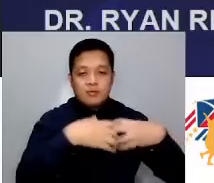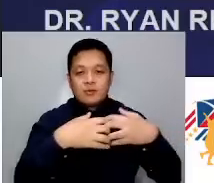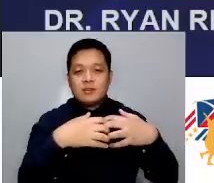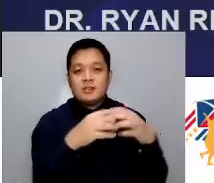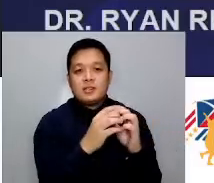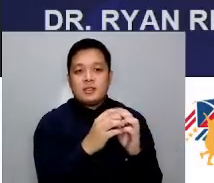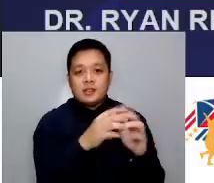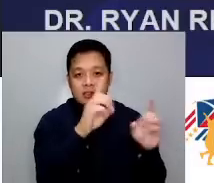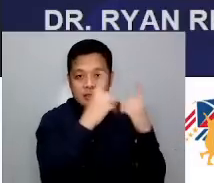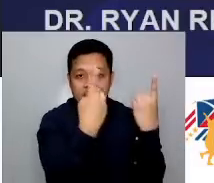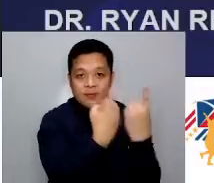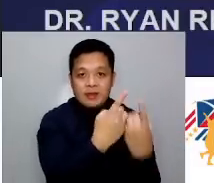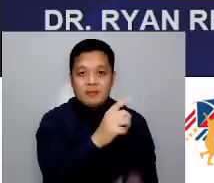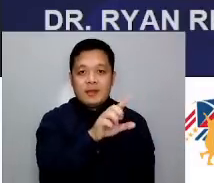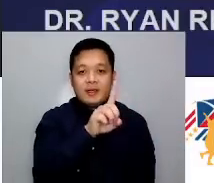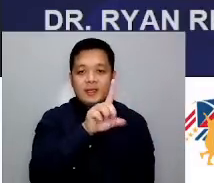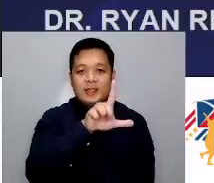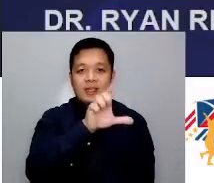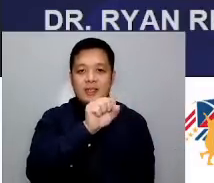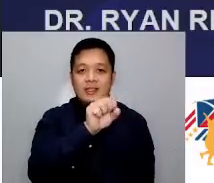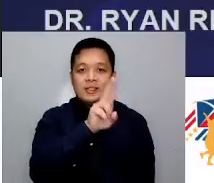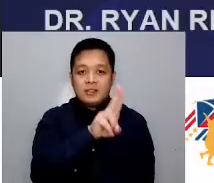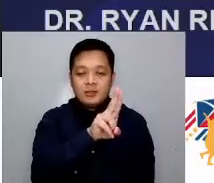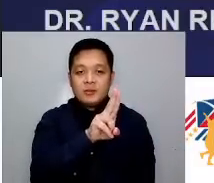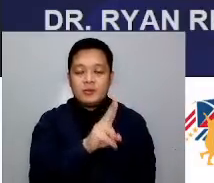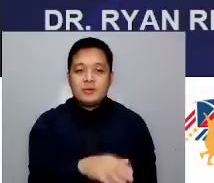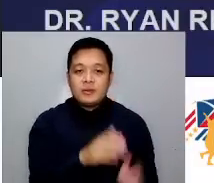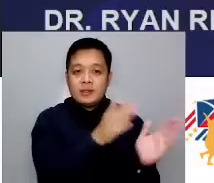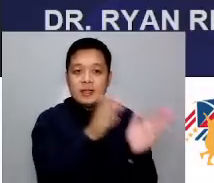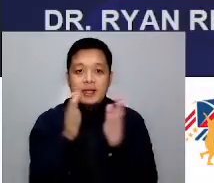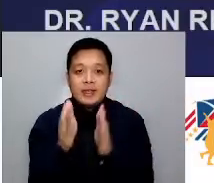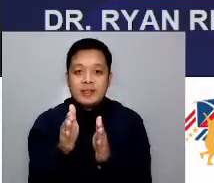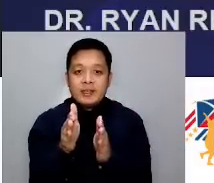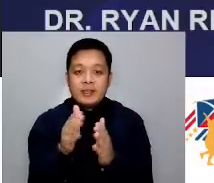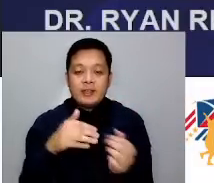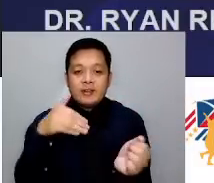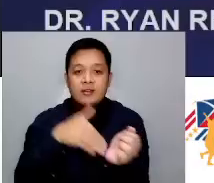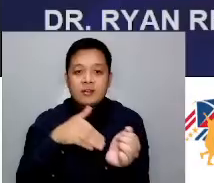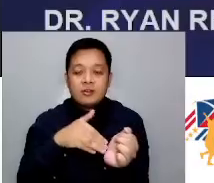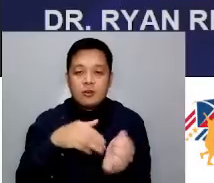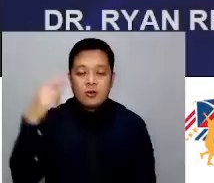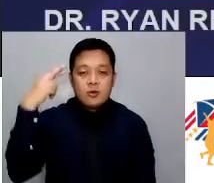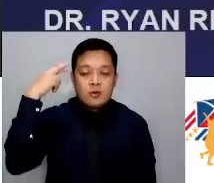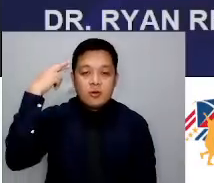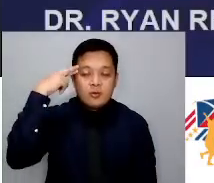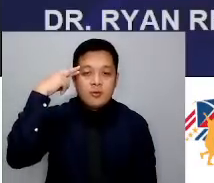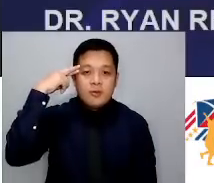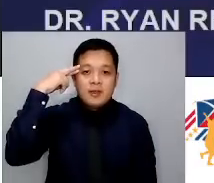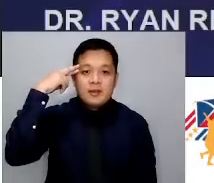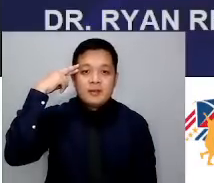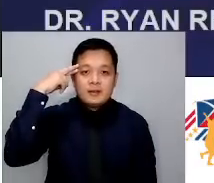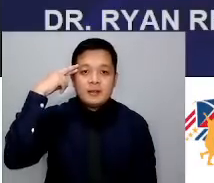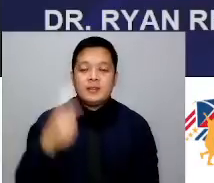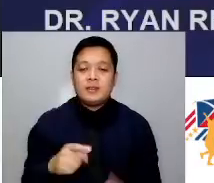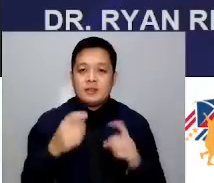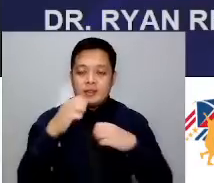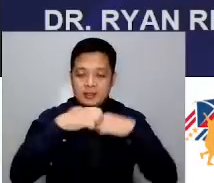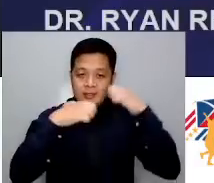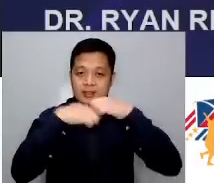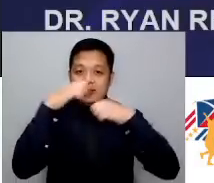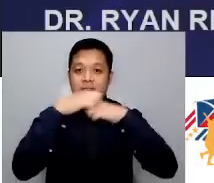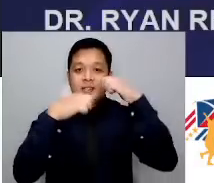University. We also have Dr. Romano Q. Nera, a senior engineer and the Senior Director for Engineering from Far